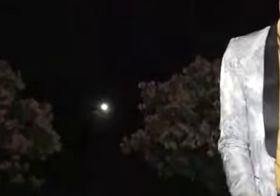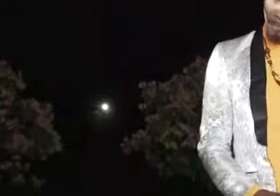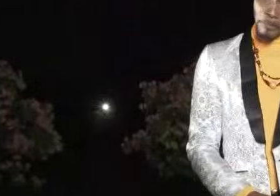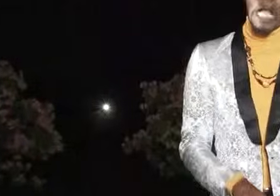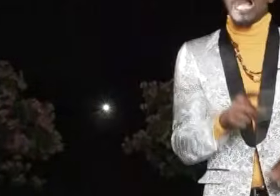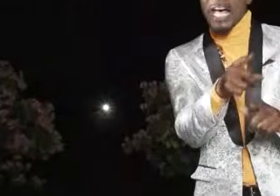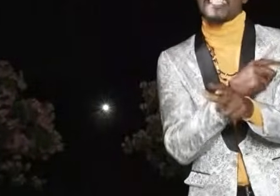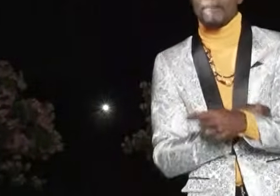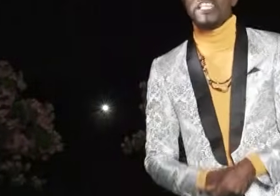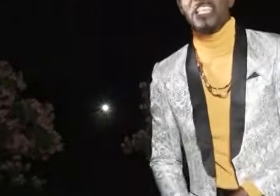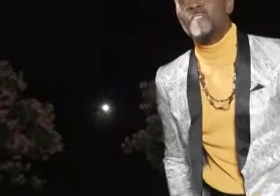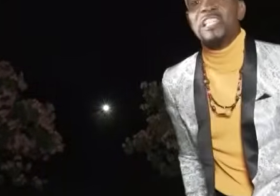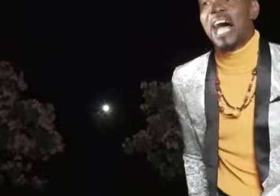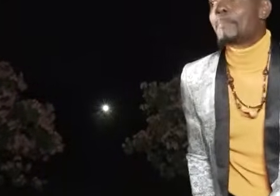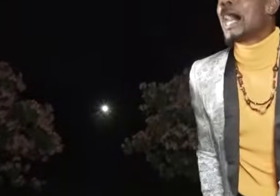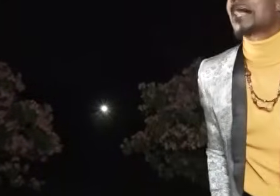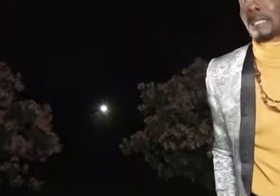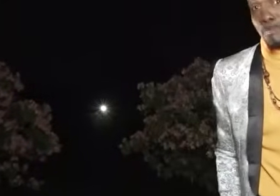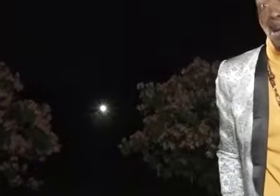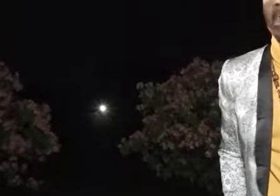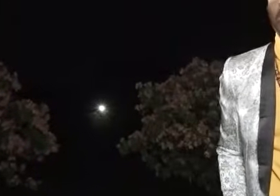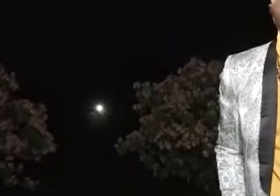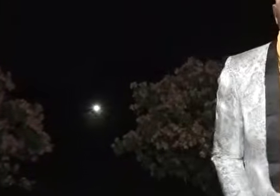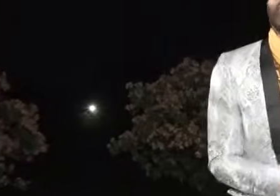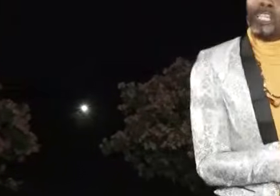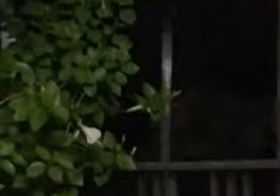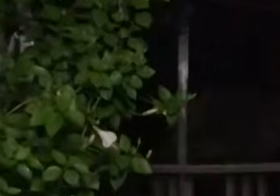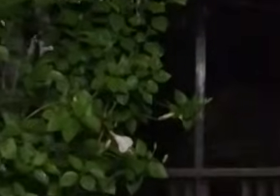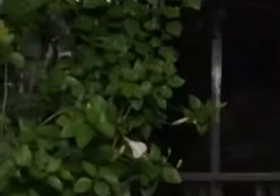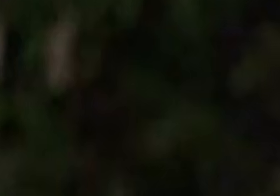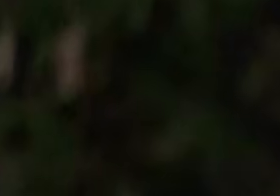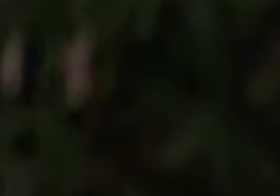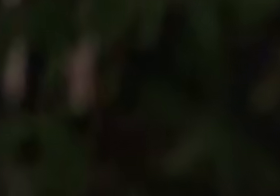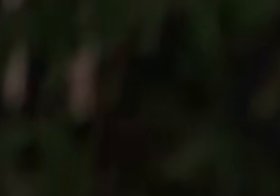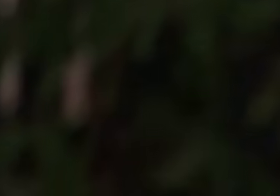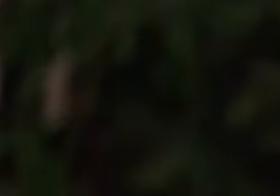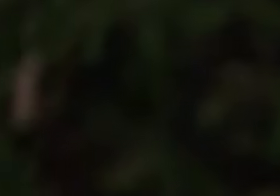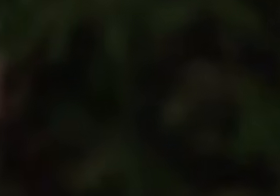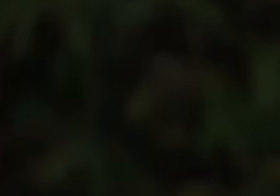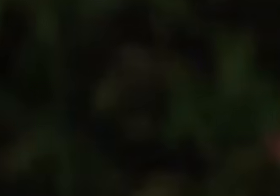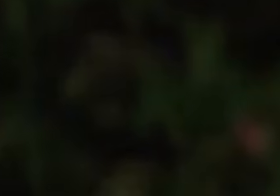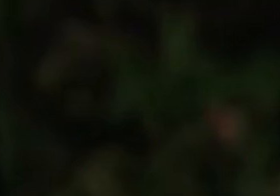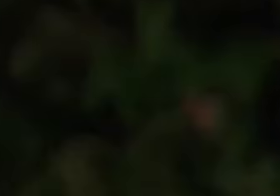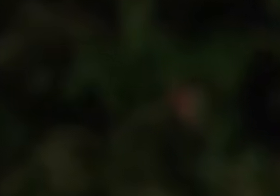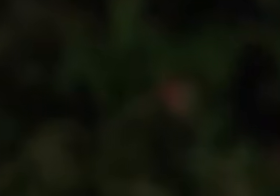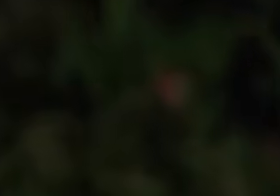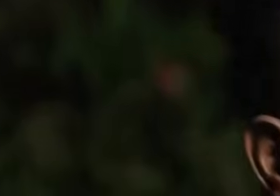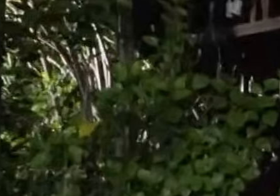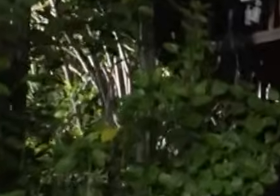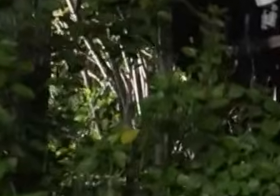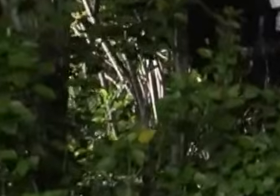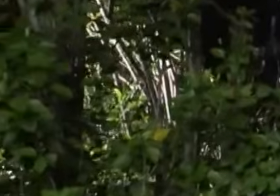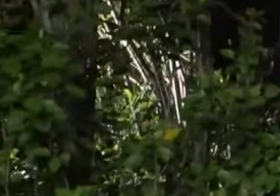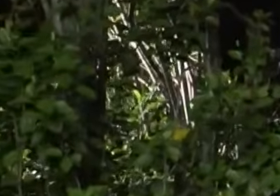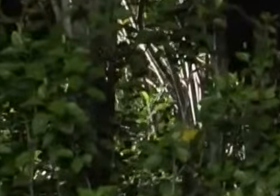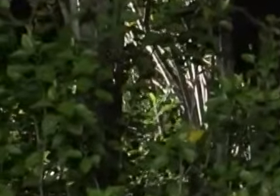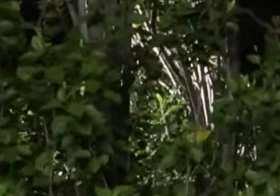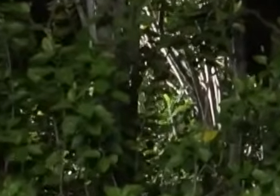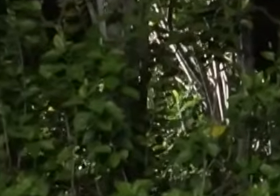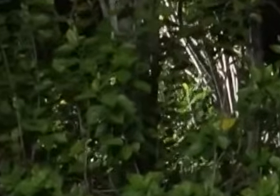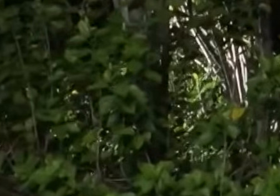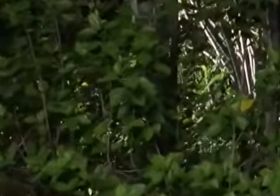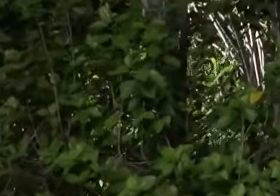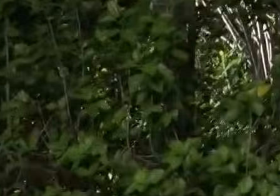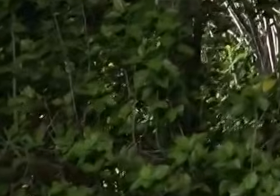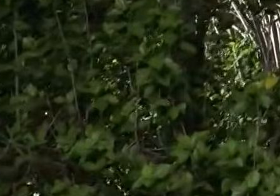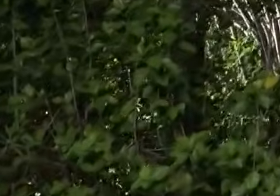yourself and stop behaving like buckle on shelf. Any man who wants smile and grin with you, tell him to